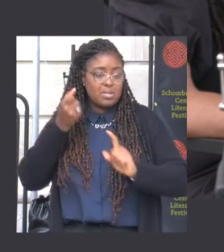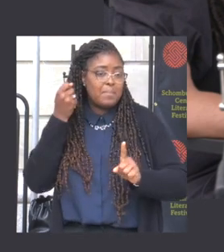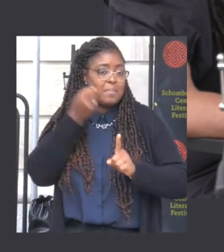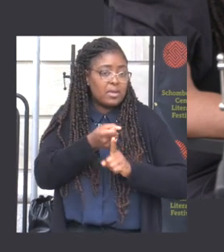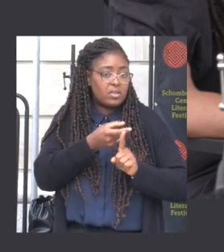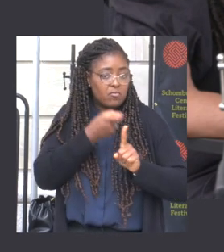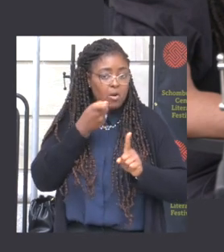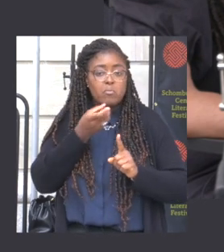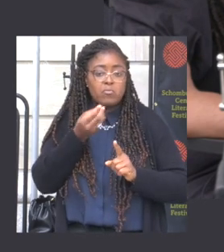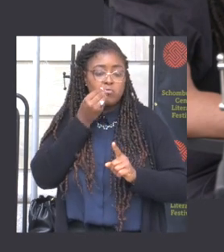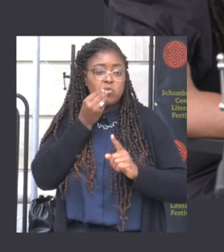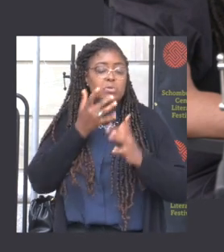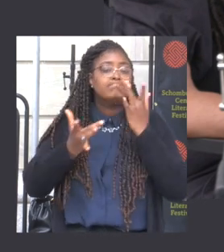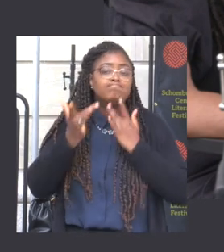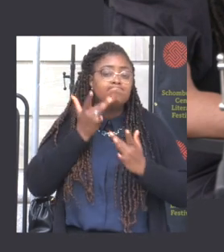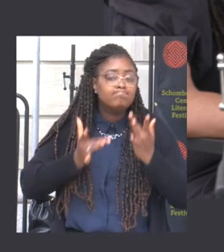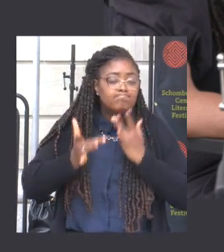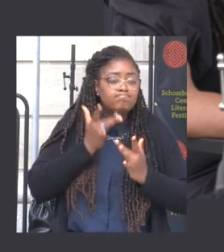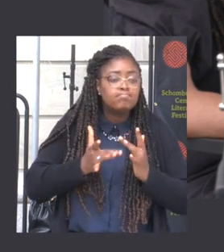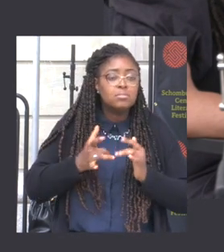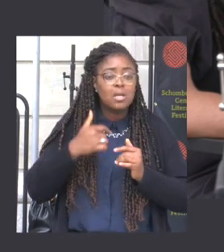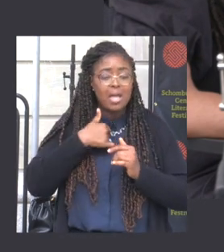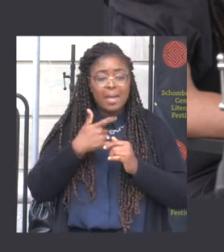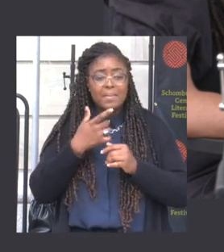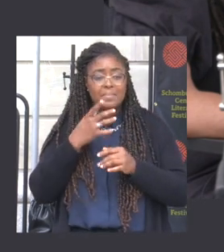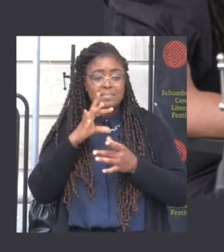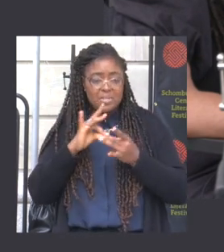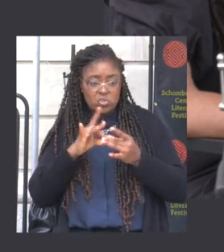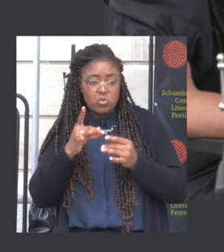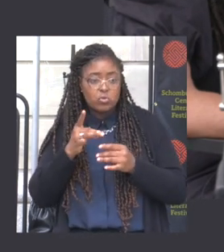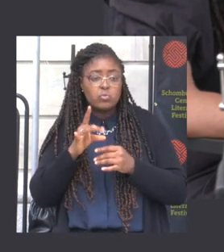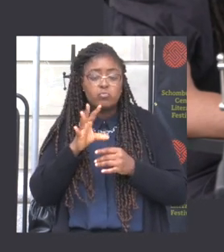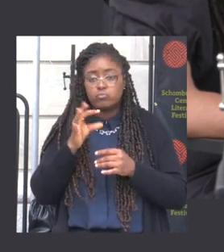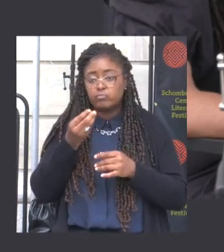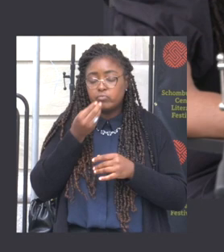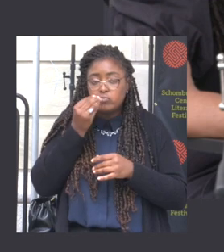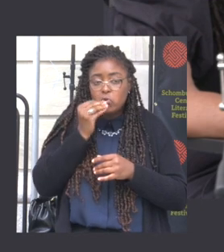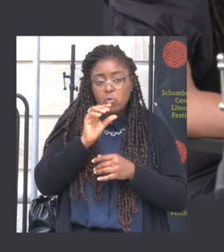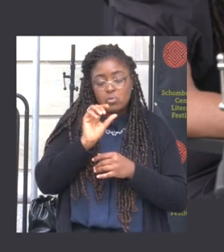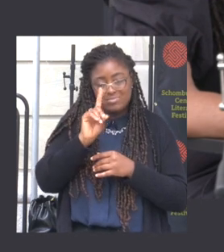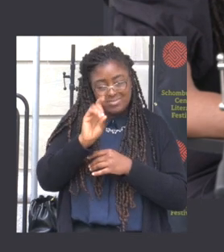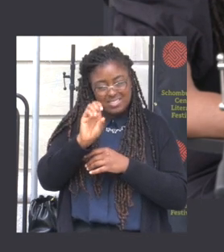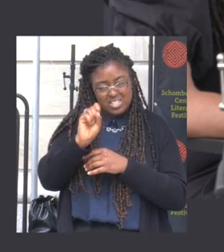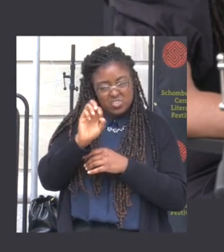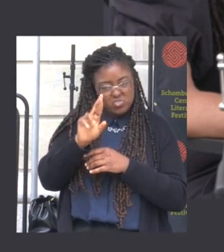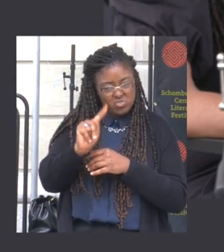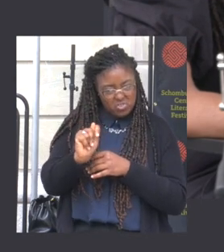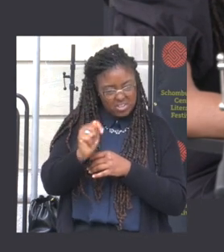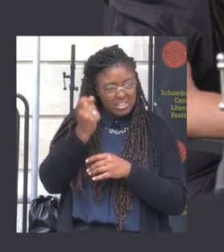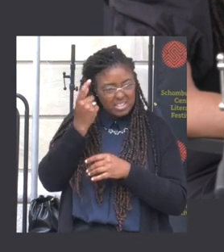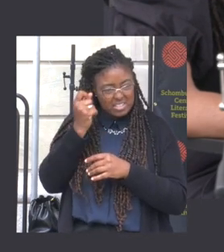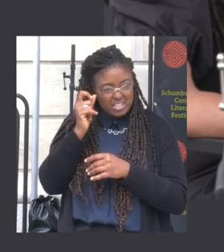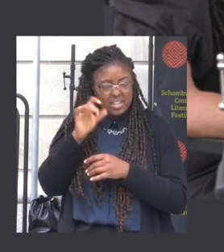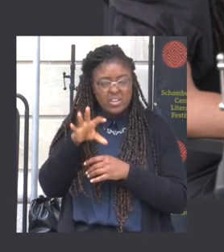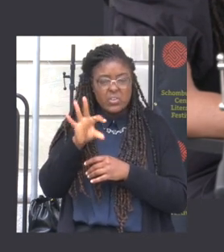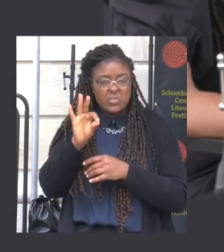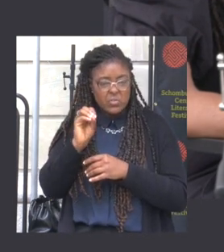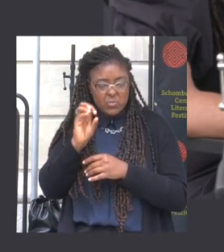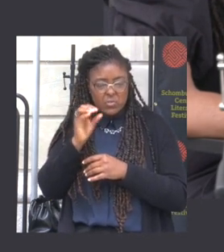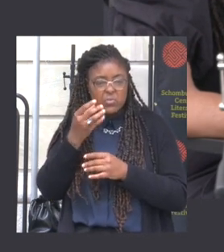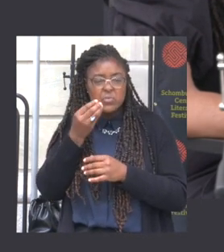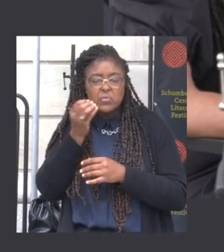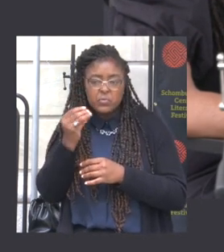And I say food apartheid because I'm sure you've heard this term, food deserts, but that's largely been rejected by food justice activists